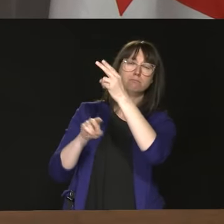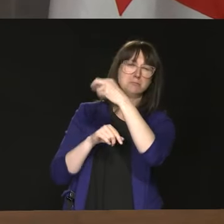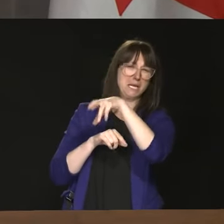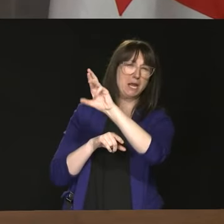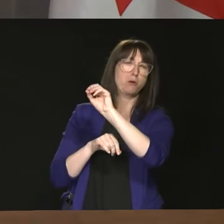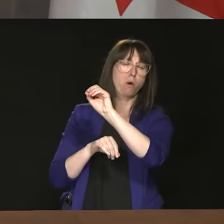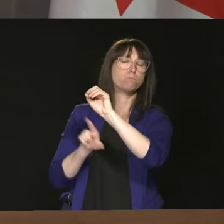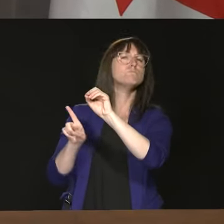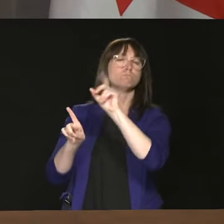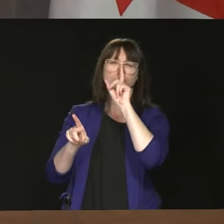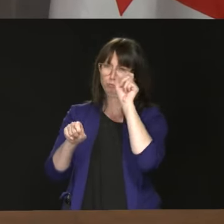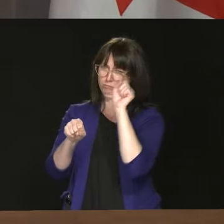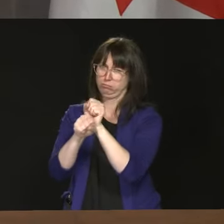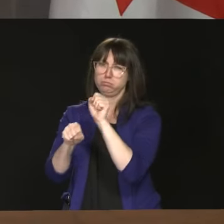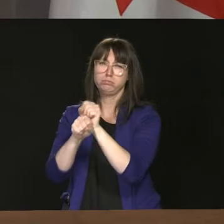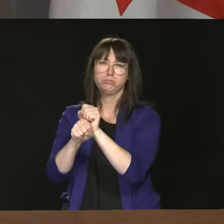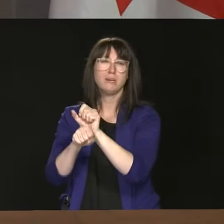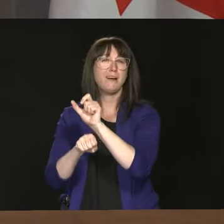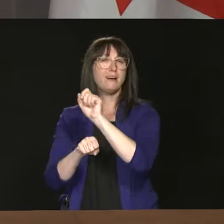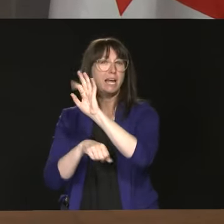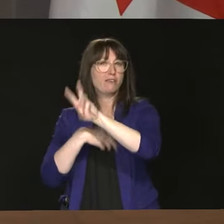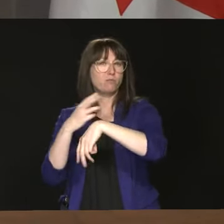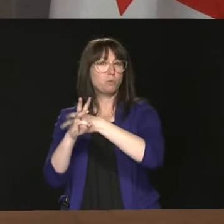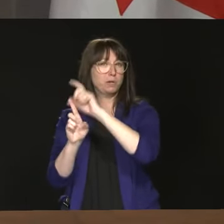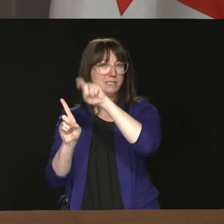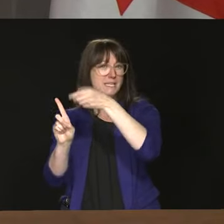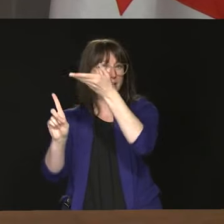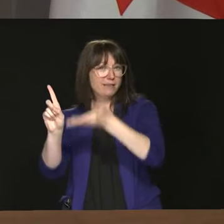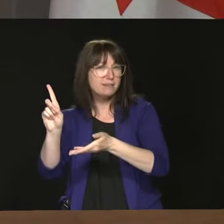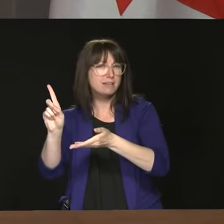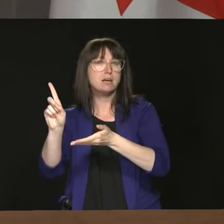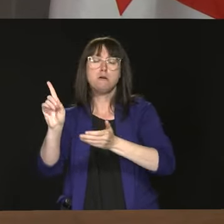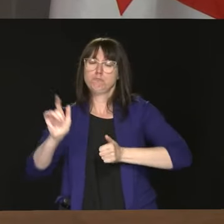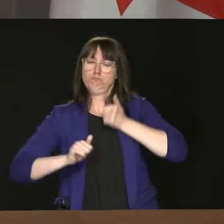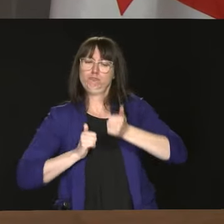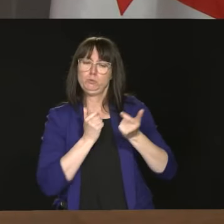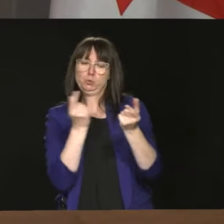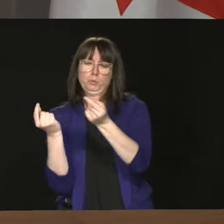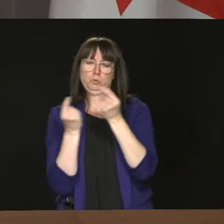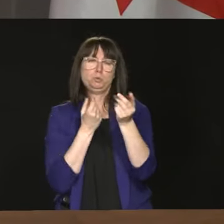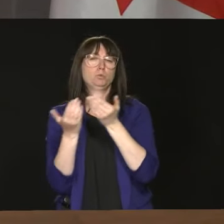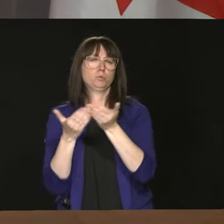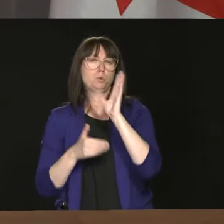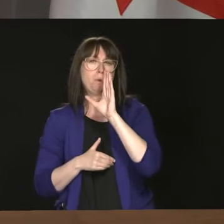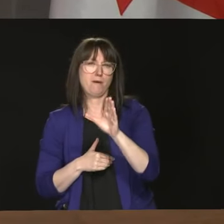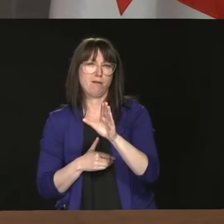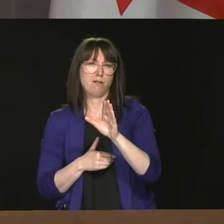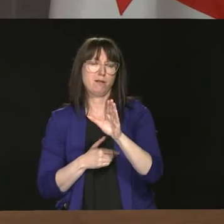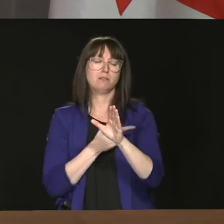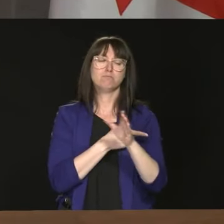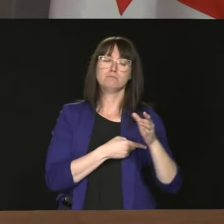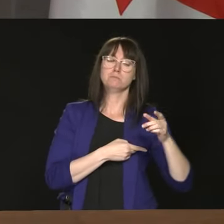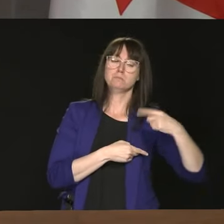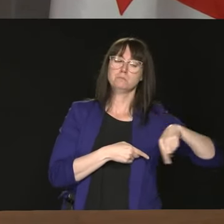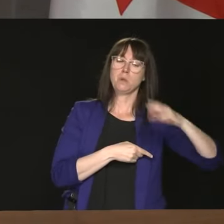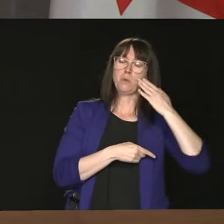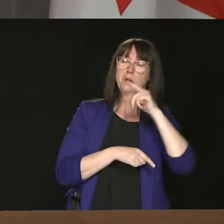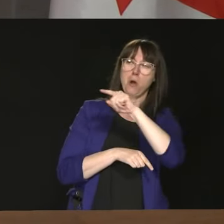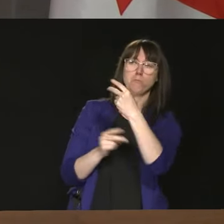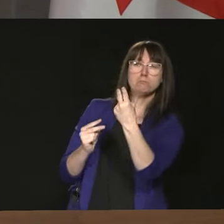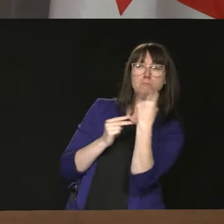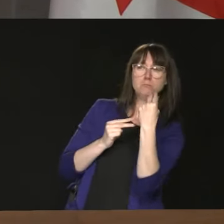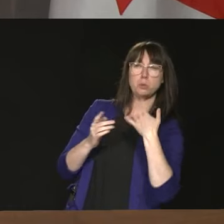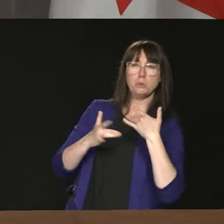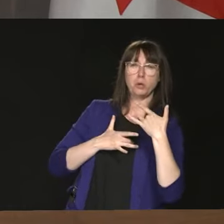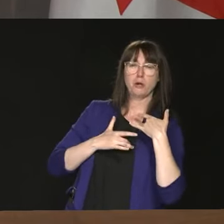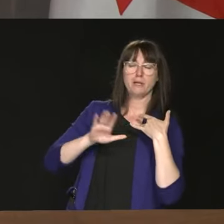world l'empêchera ever de needs faire her, du bien. she'll do Si on whatever sait it qu'elle takes. s'inquiète, mais maman, We know that she ici tout va worries. bien. Please don't. Le monde a besoin de We're fine. héros, on comprend,